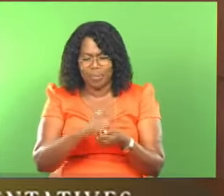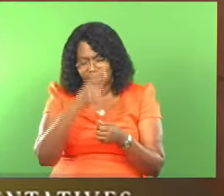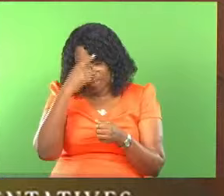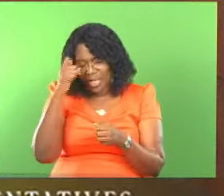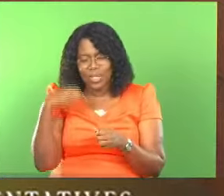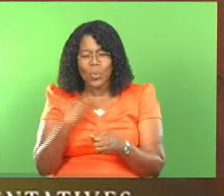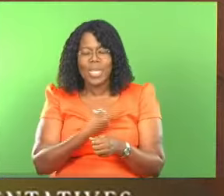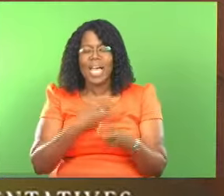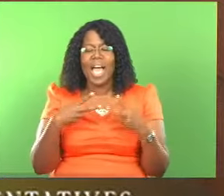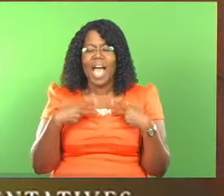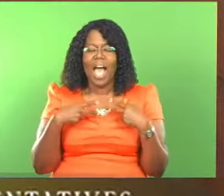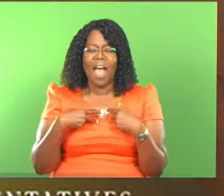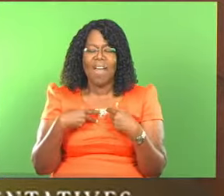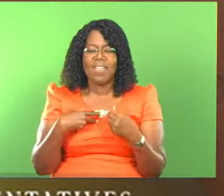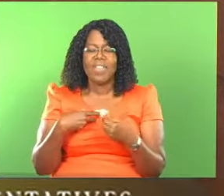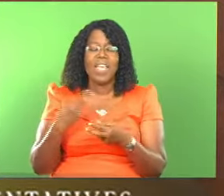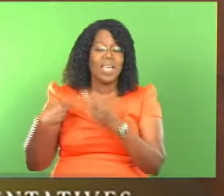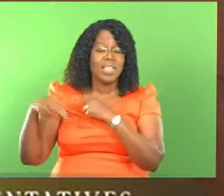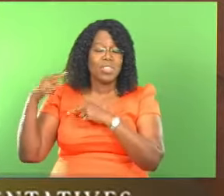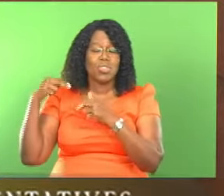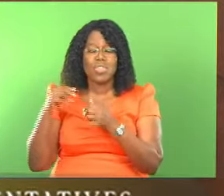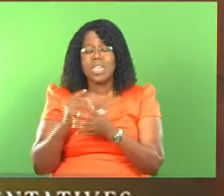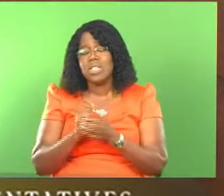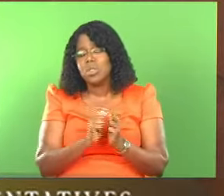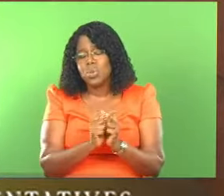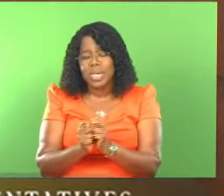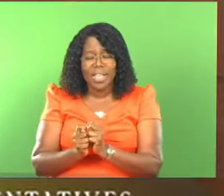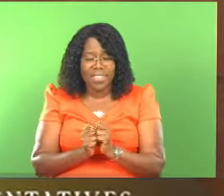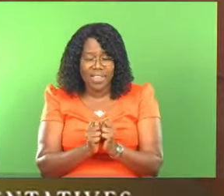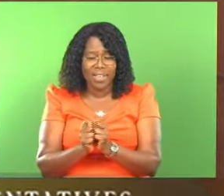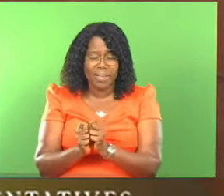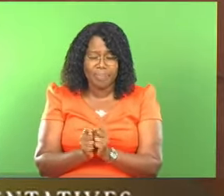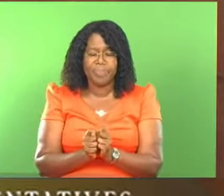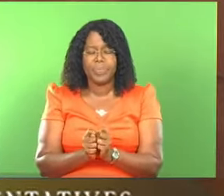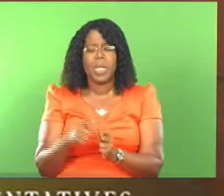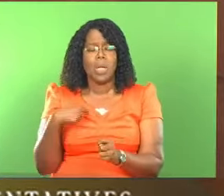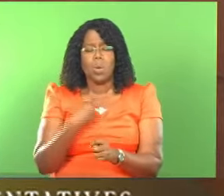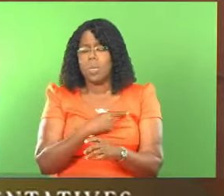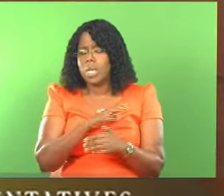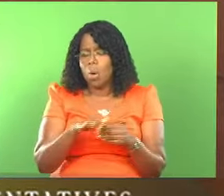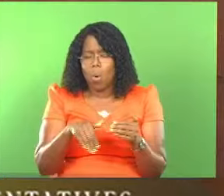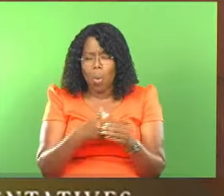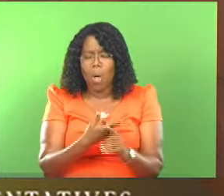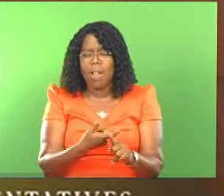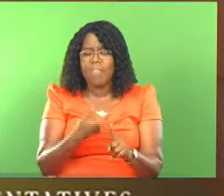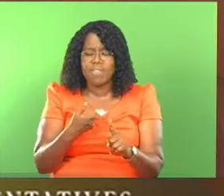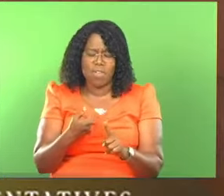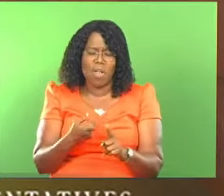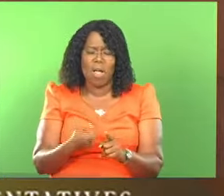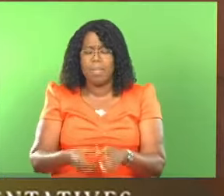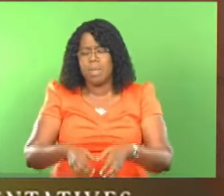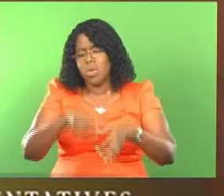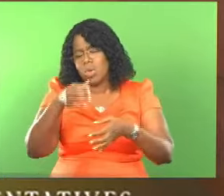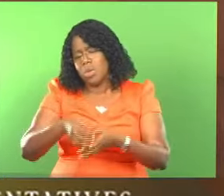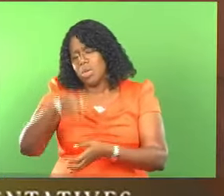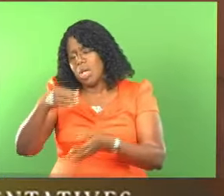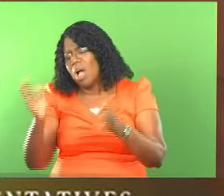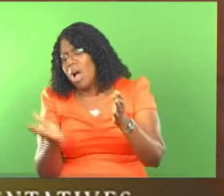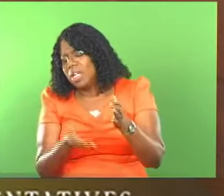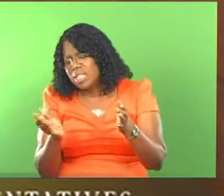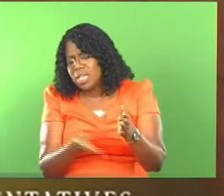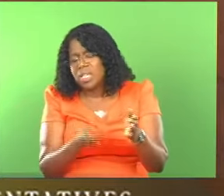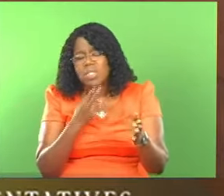in forward-looking purpose. From cane fields we all came. We have come to digital